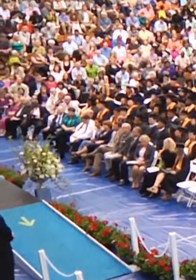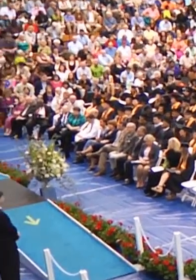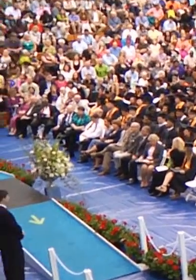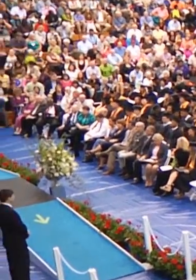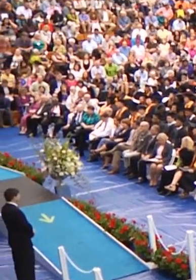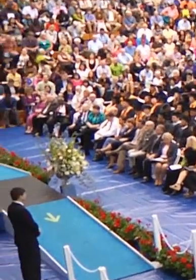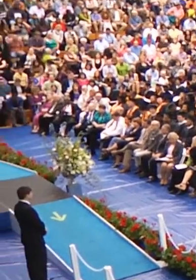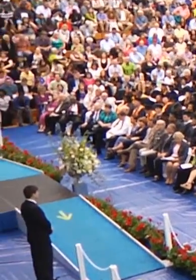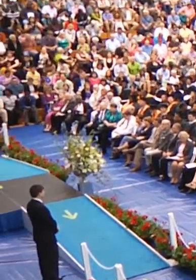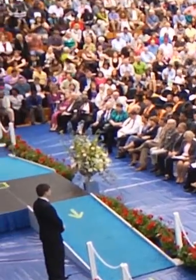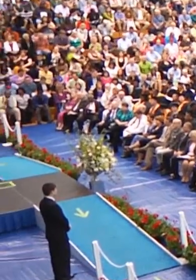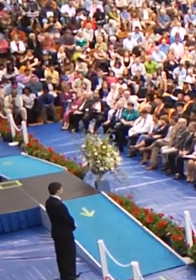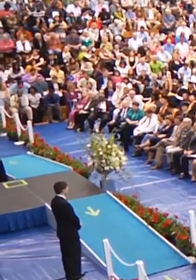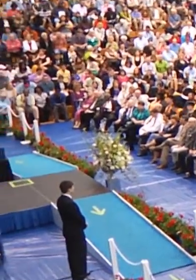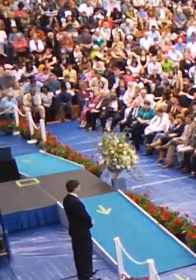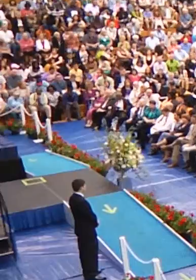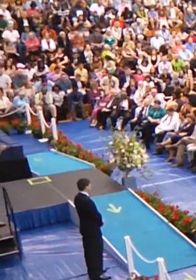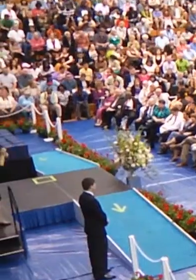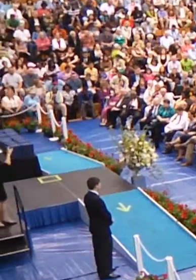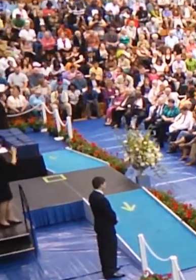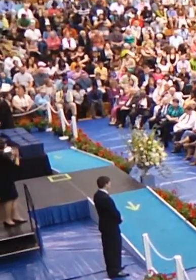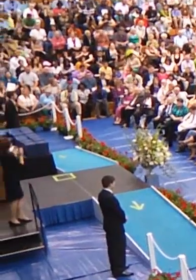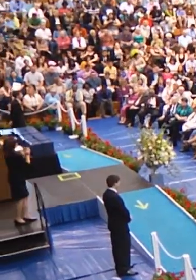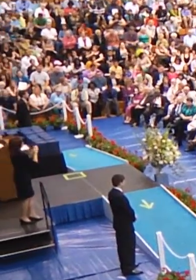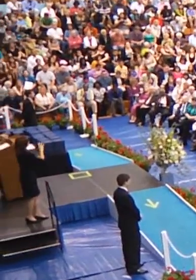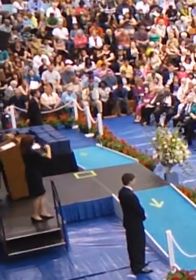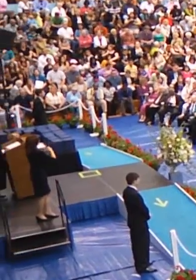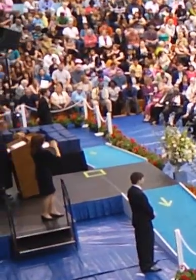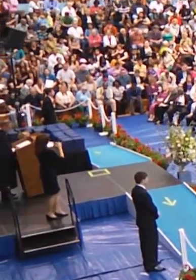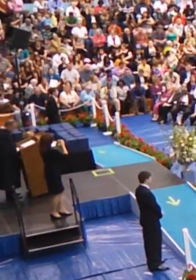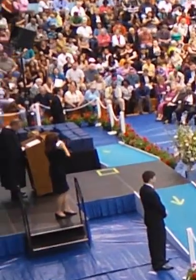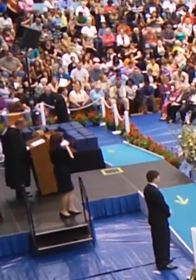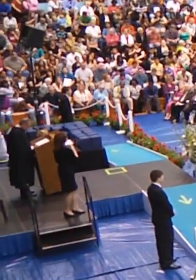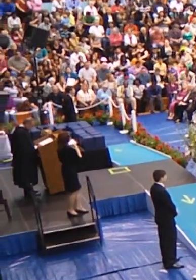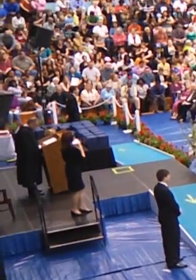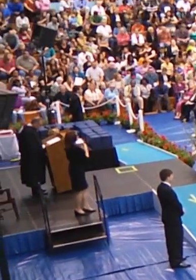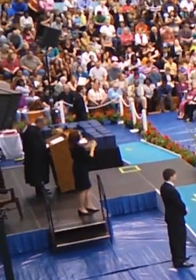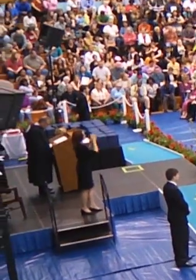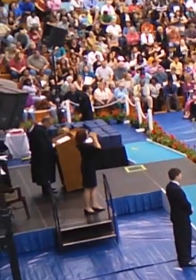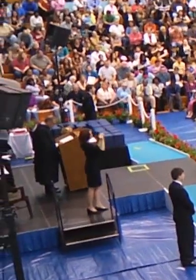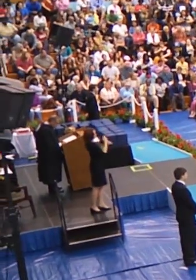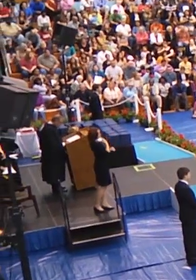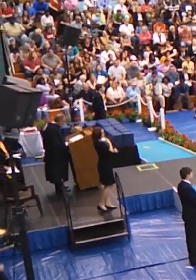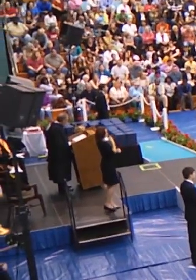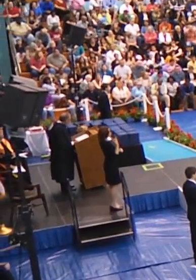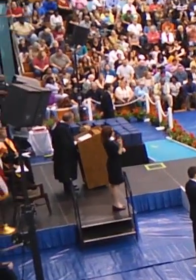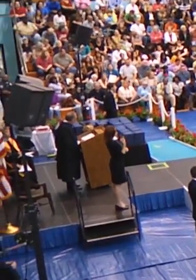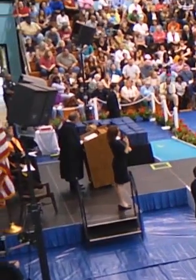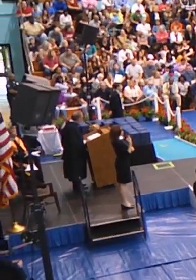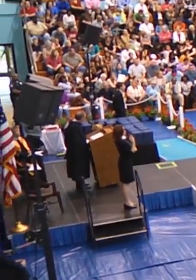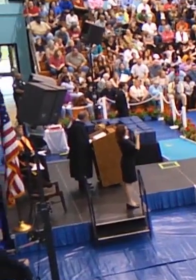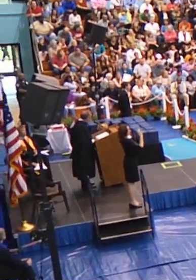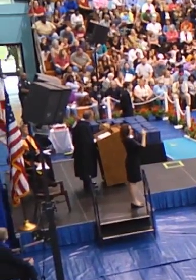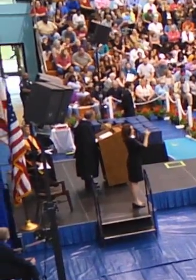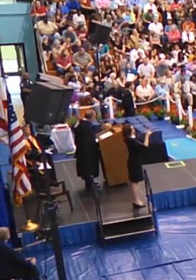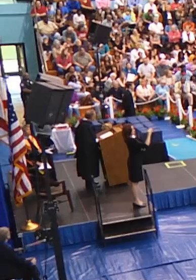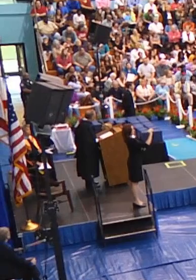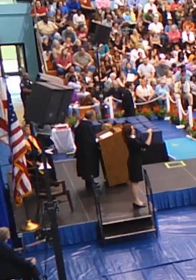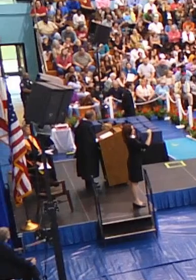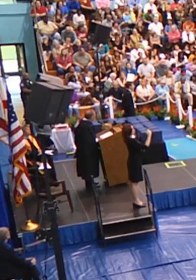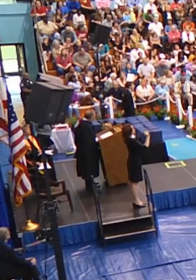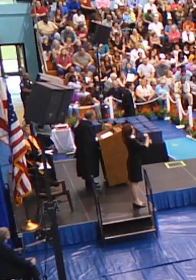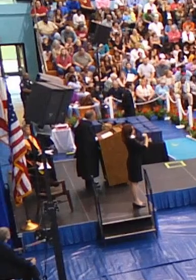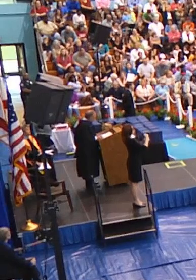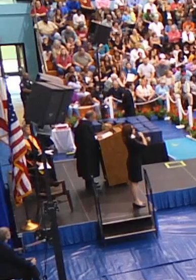time, socialism only works in two places, heaven, where they don't need it, or in hell, where they already have